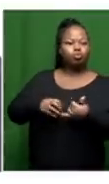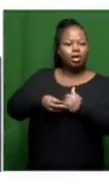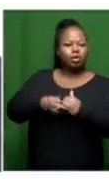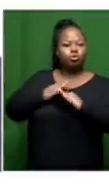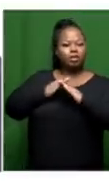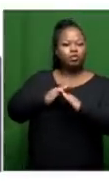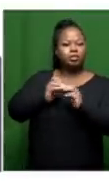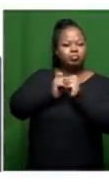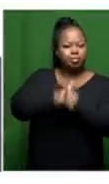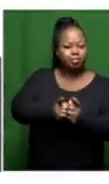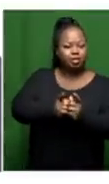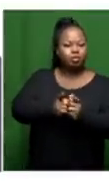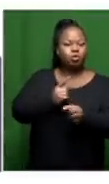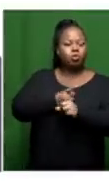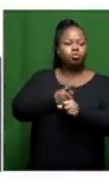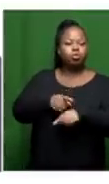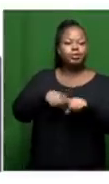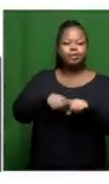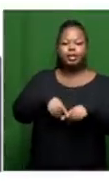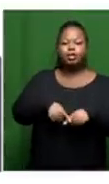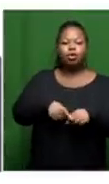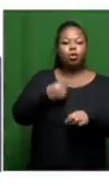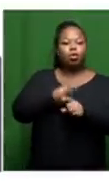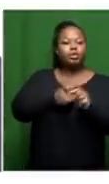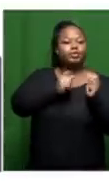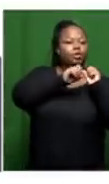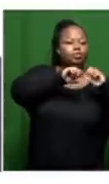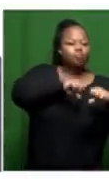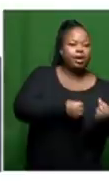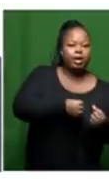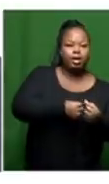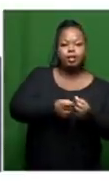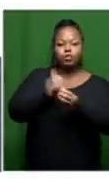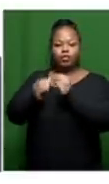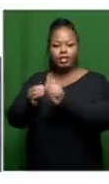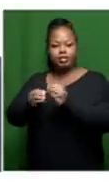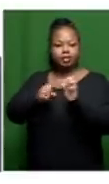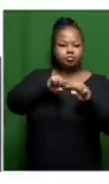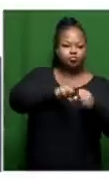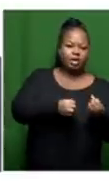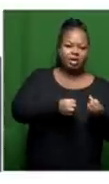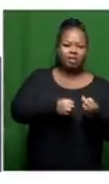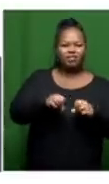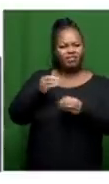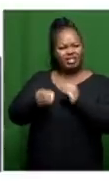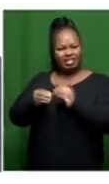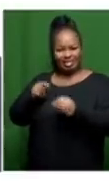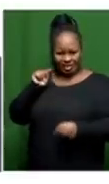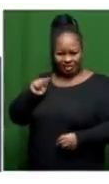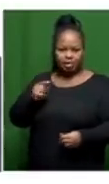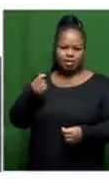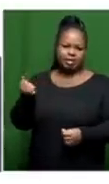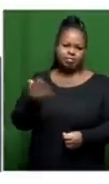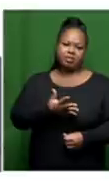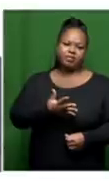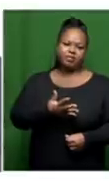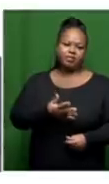to avoid maintenance and rely on doing repairs, it's 6 times more expensive. 2, the